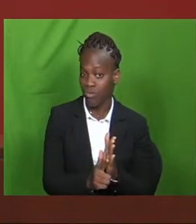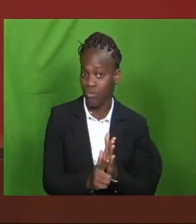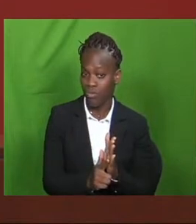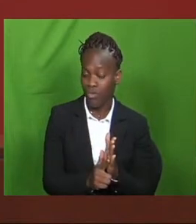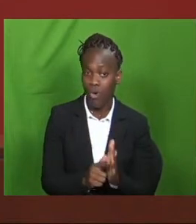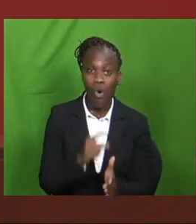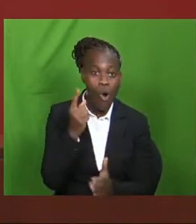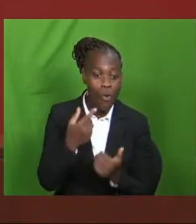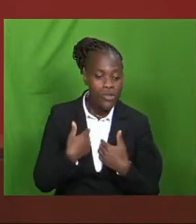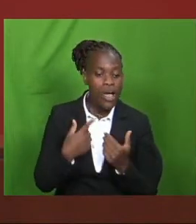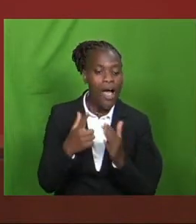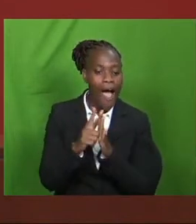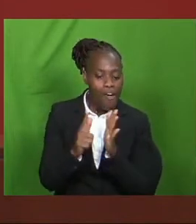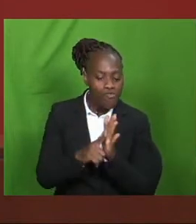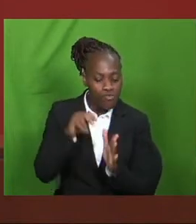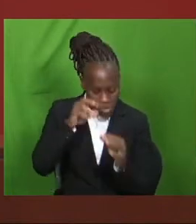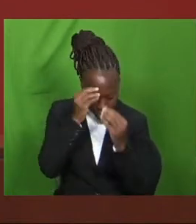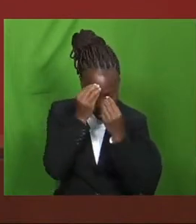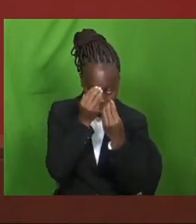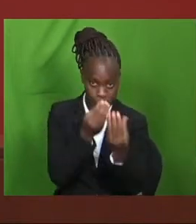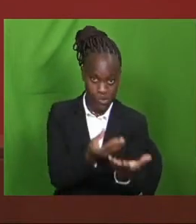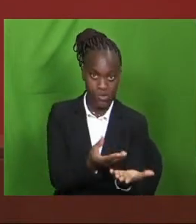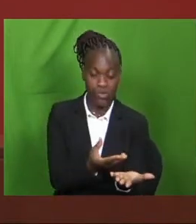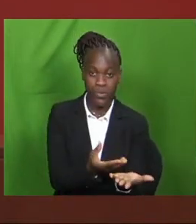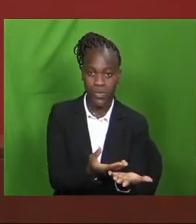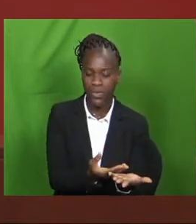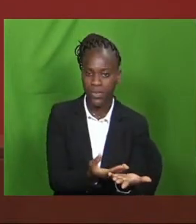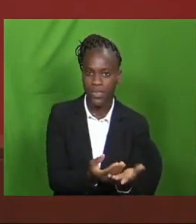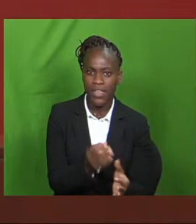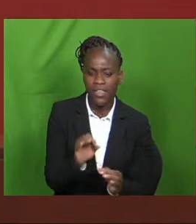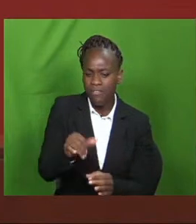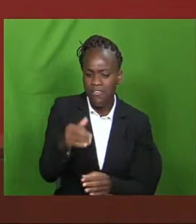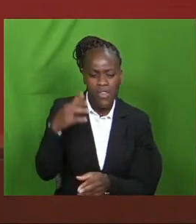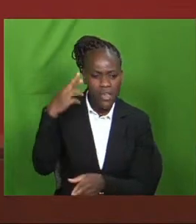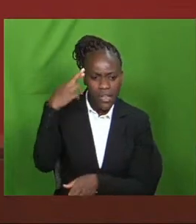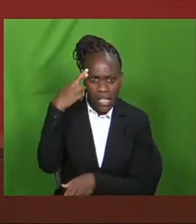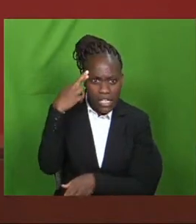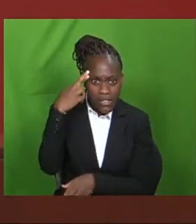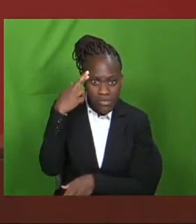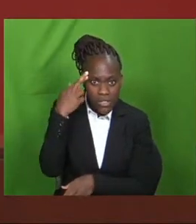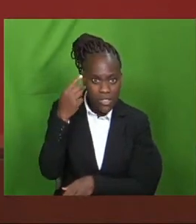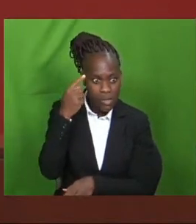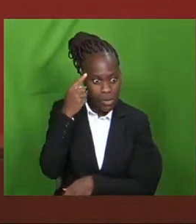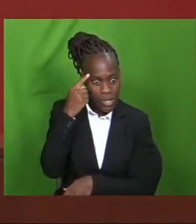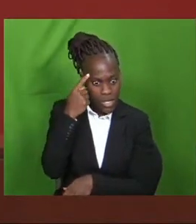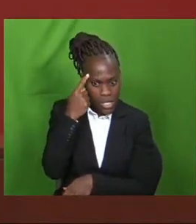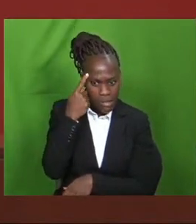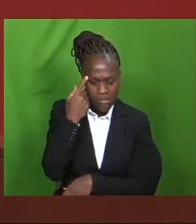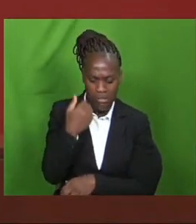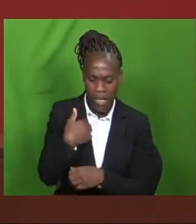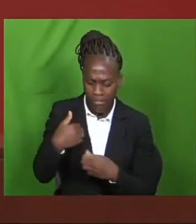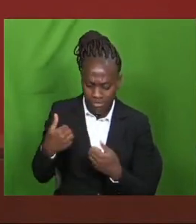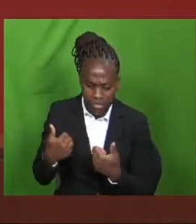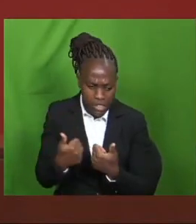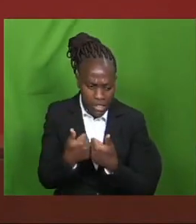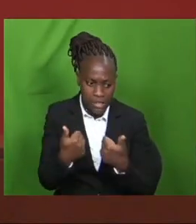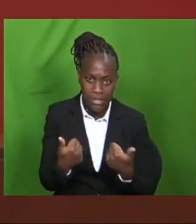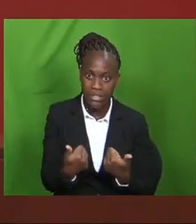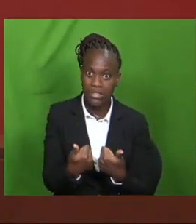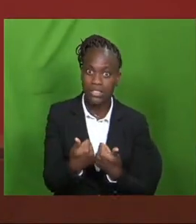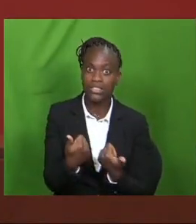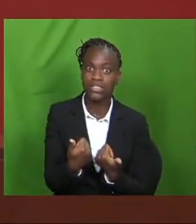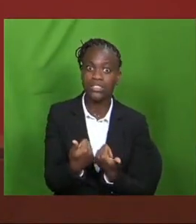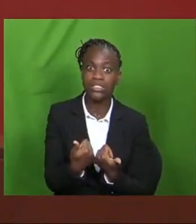rule to go by. If for any reason you think there's a challenge to that,